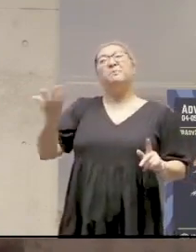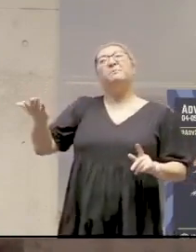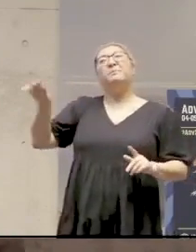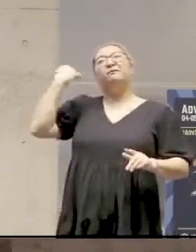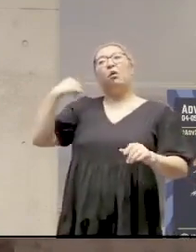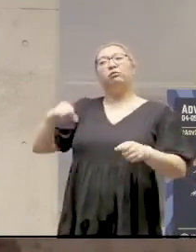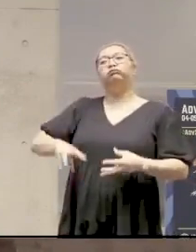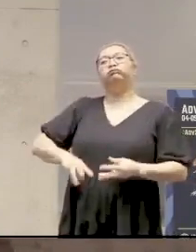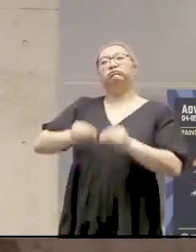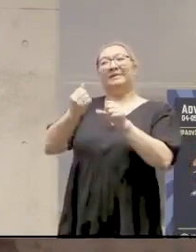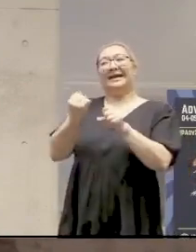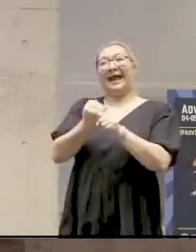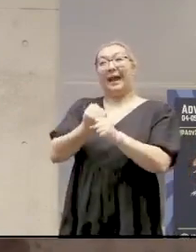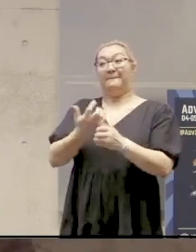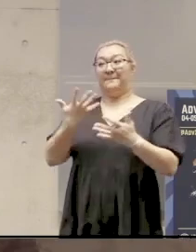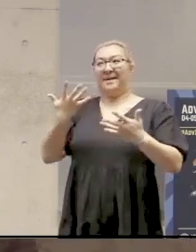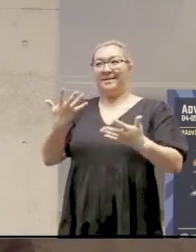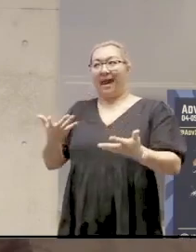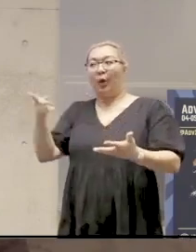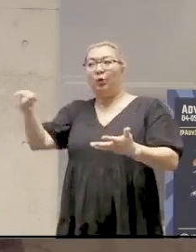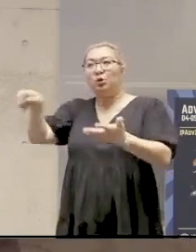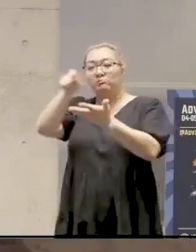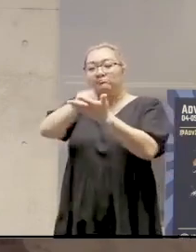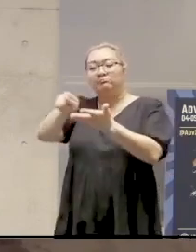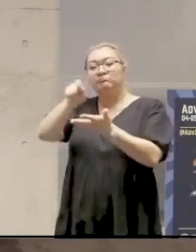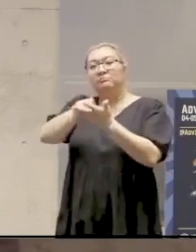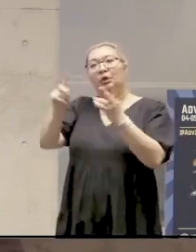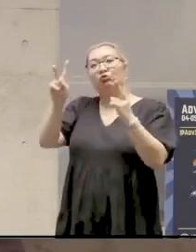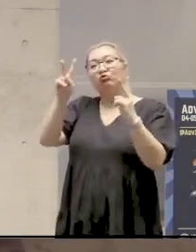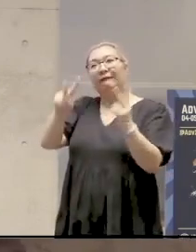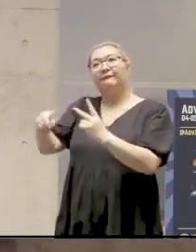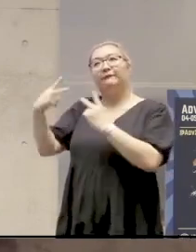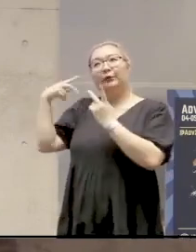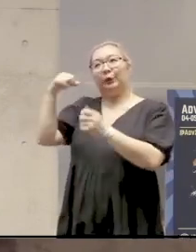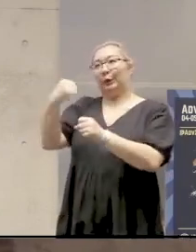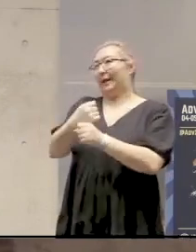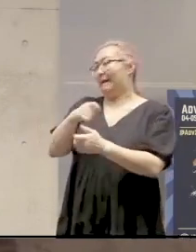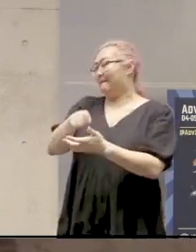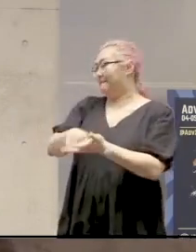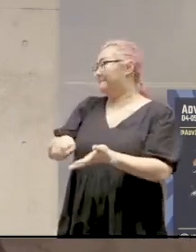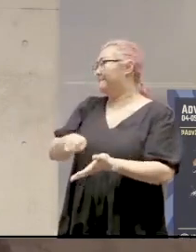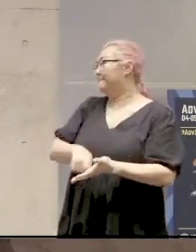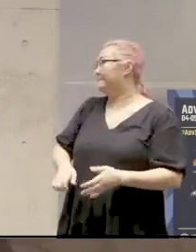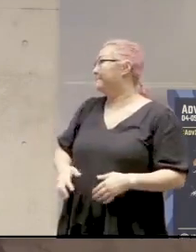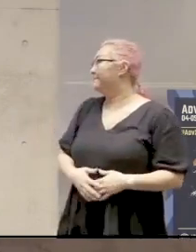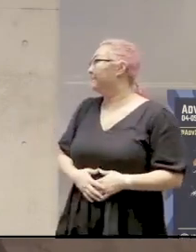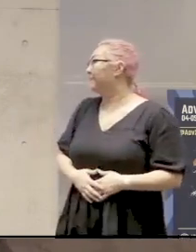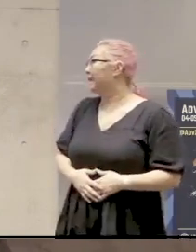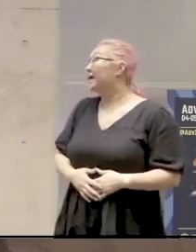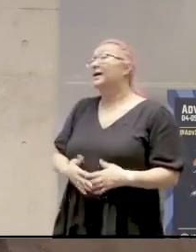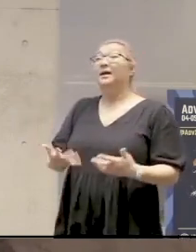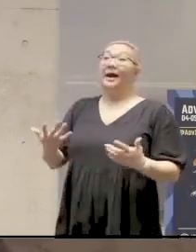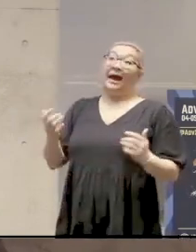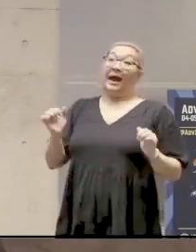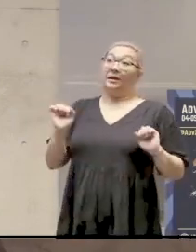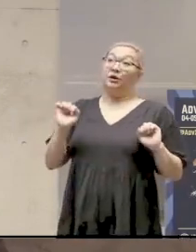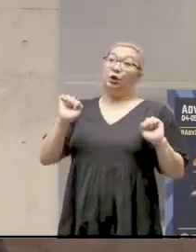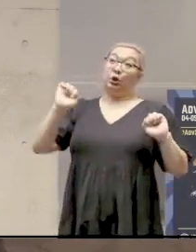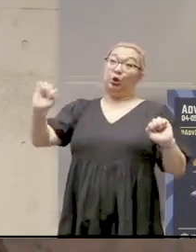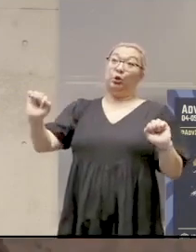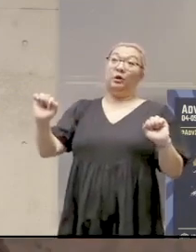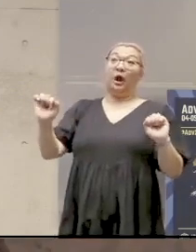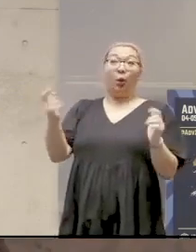now you are on the other side. Reviews, as I'm sure many people in this room know, are horrible and are written by bad